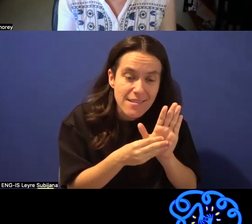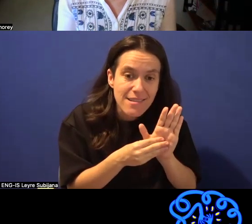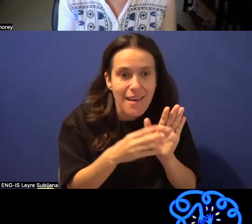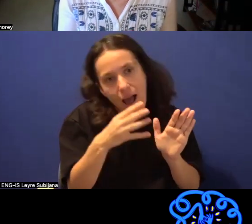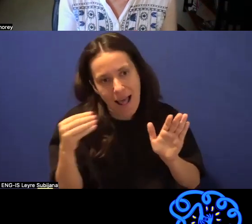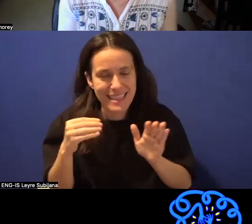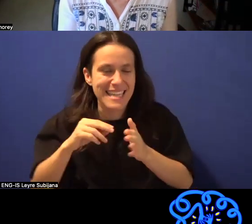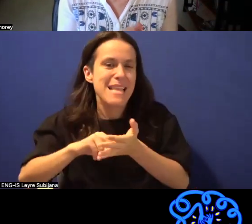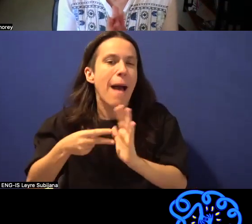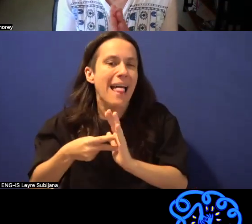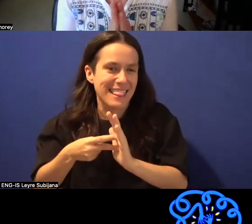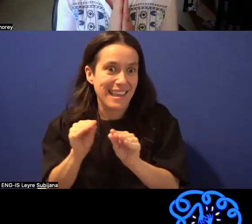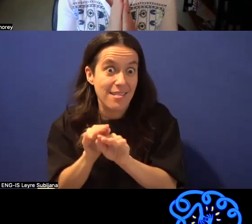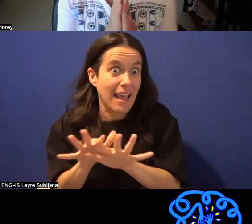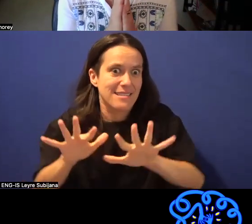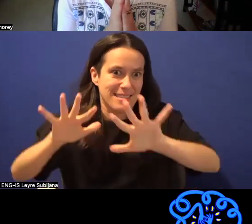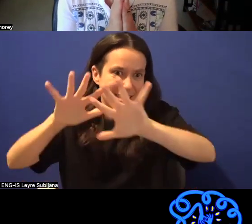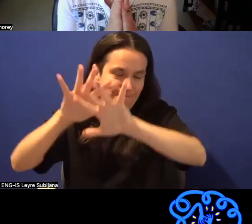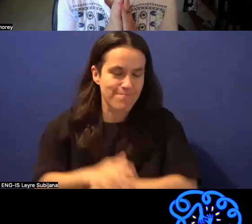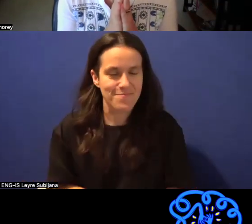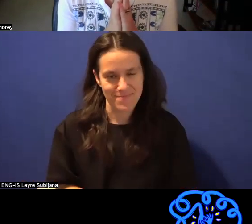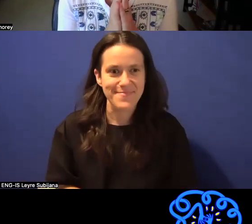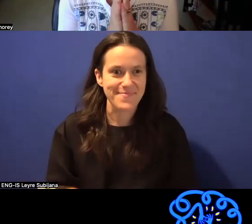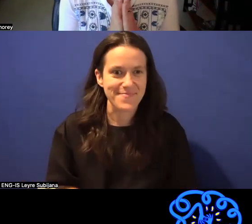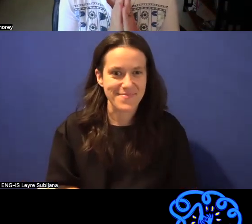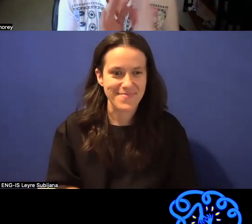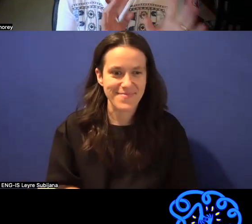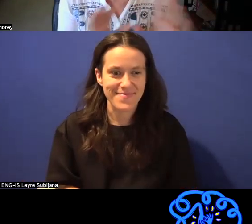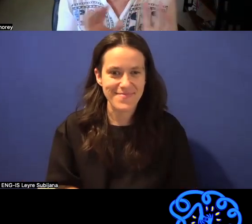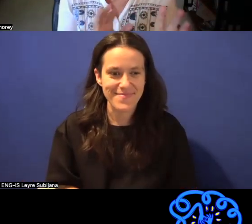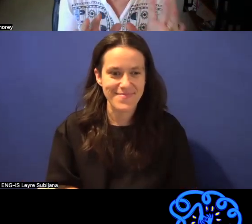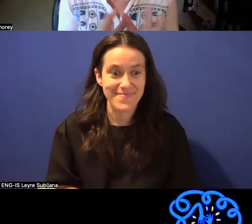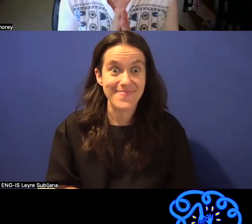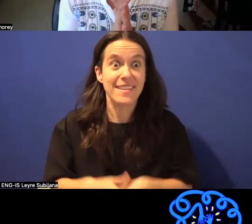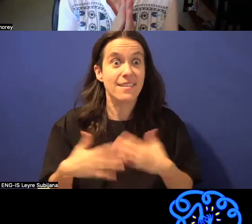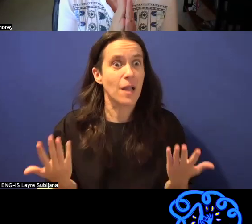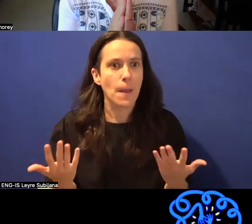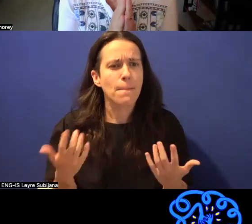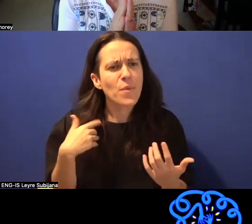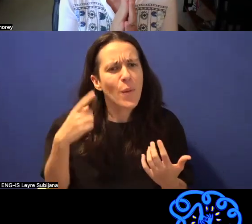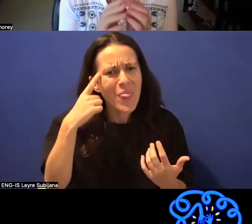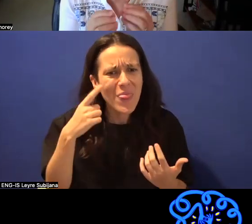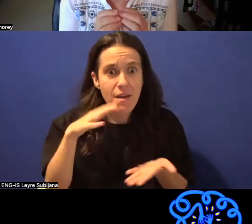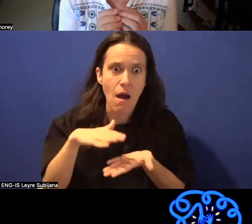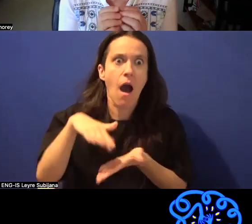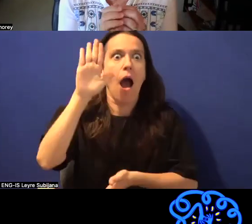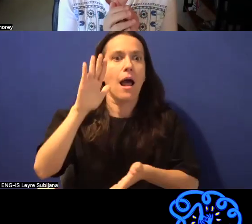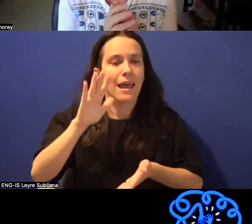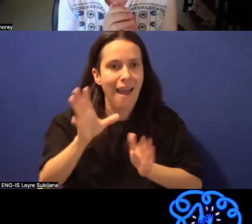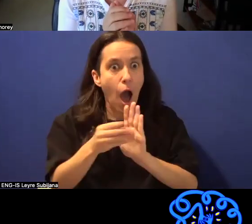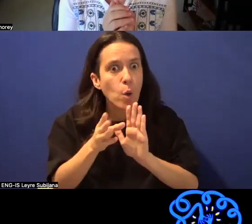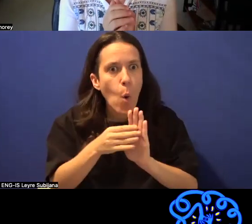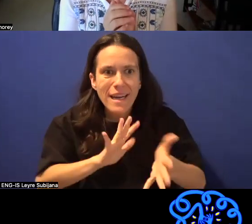semantic density. So what about this idea of looking at highly iconic signs and looking for